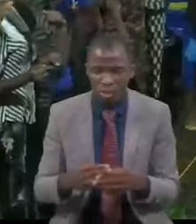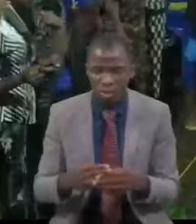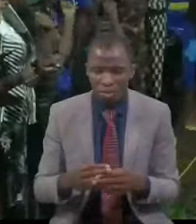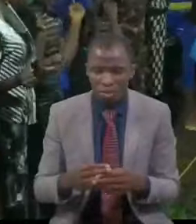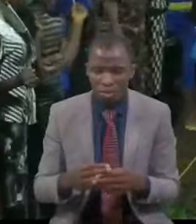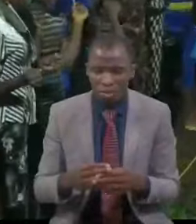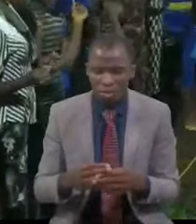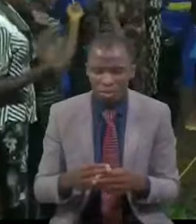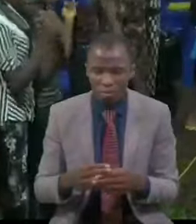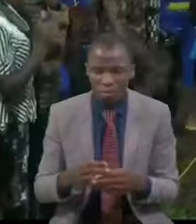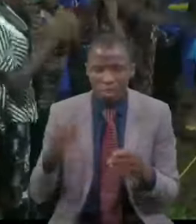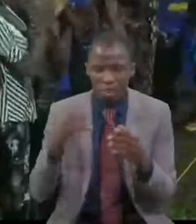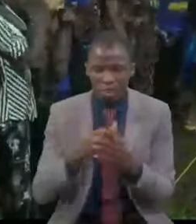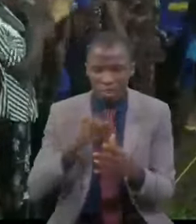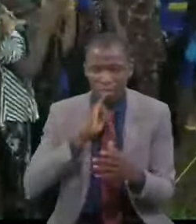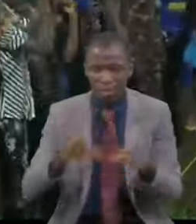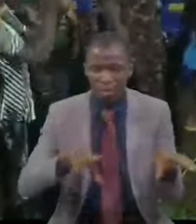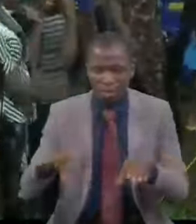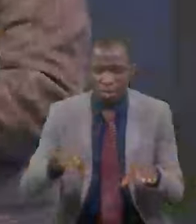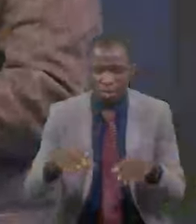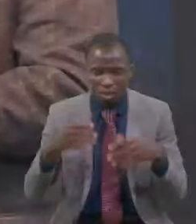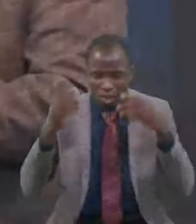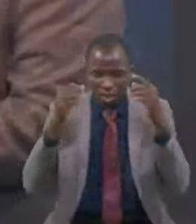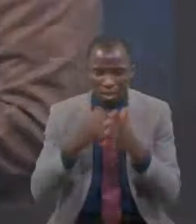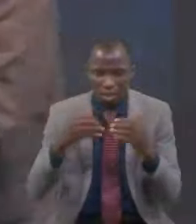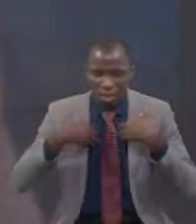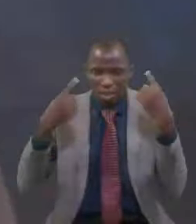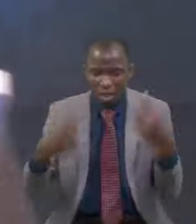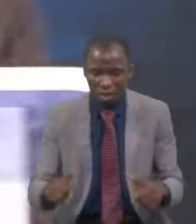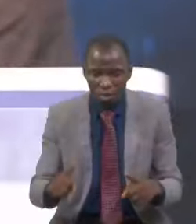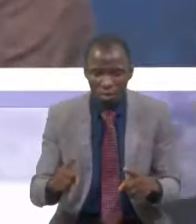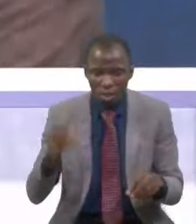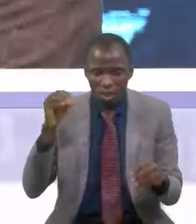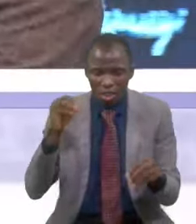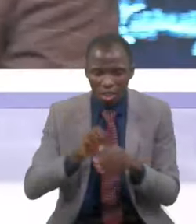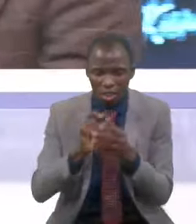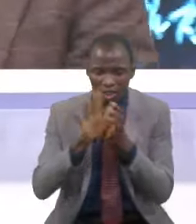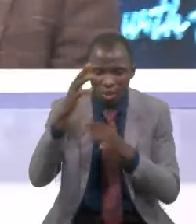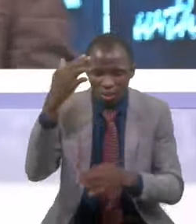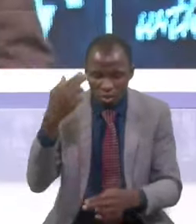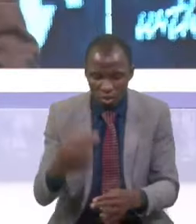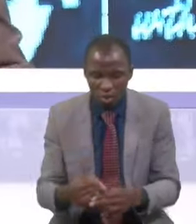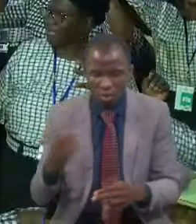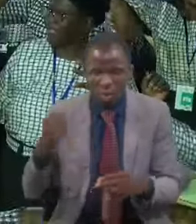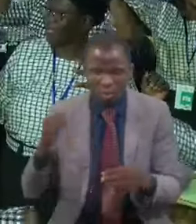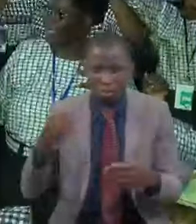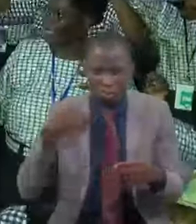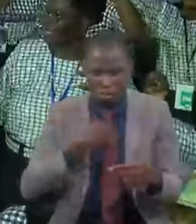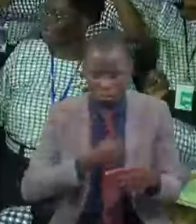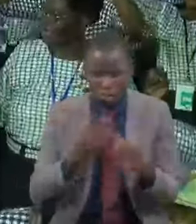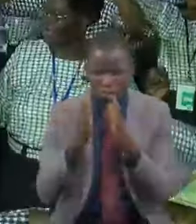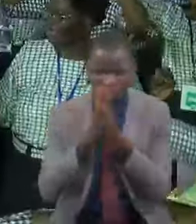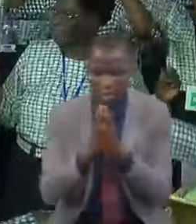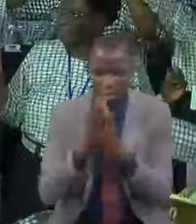It is done. In Jesus' name we pray.